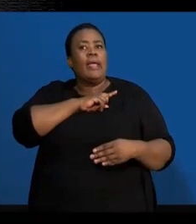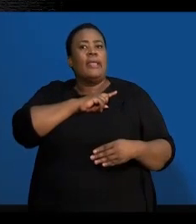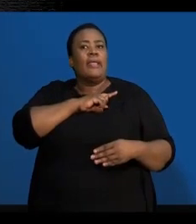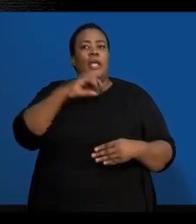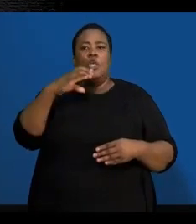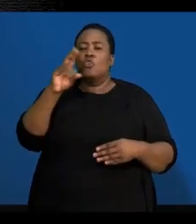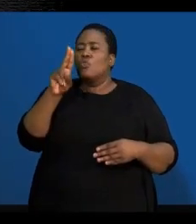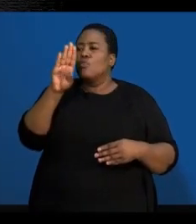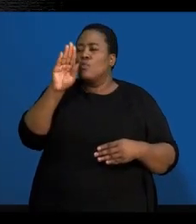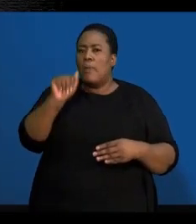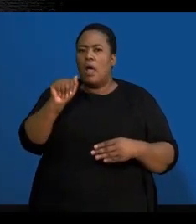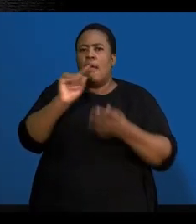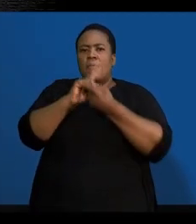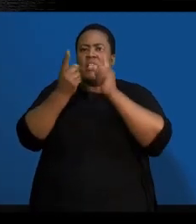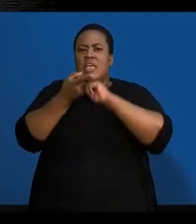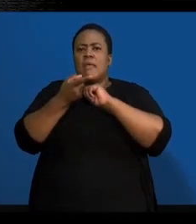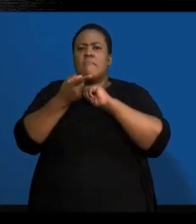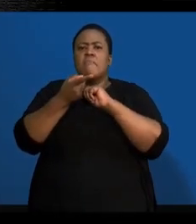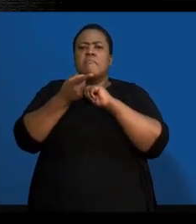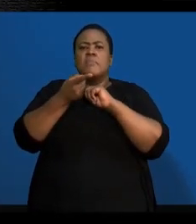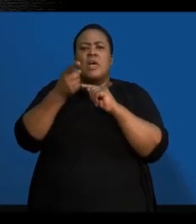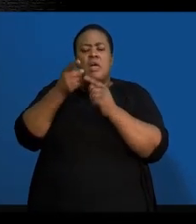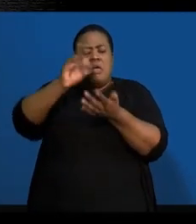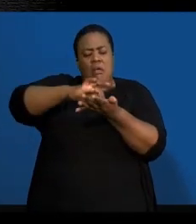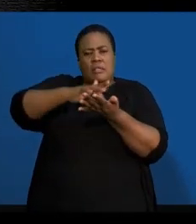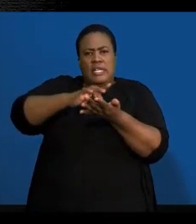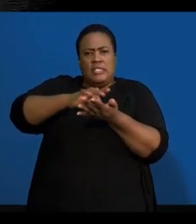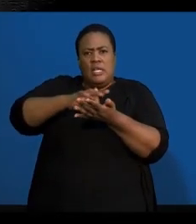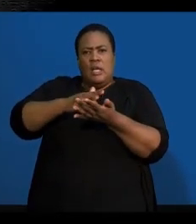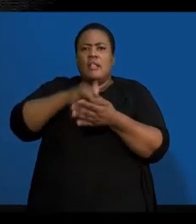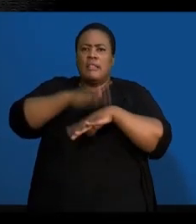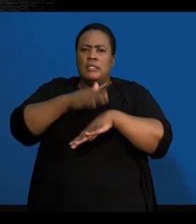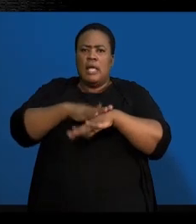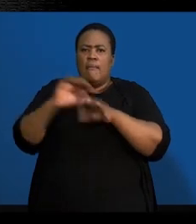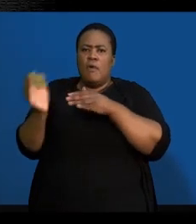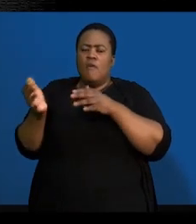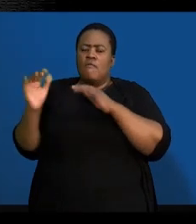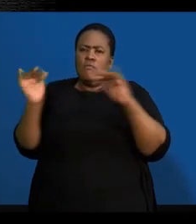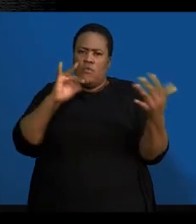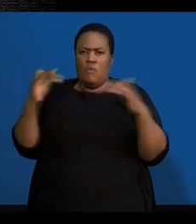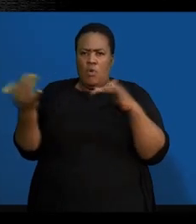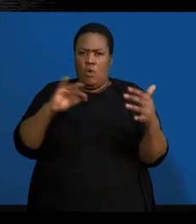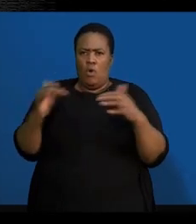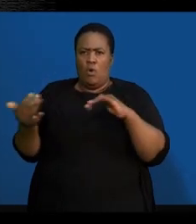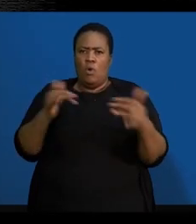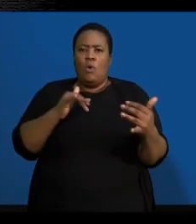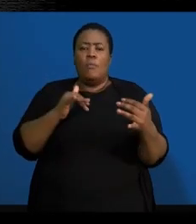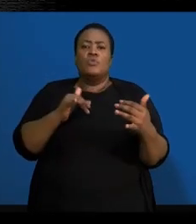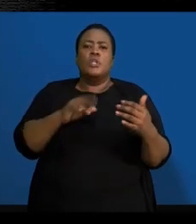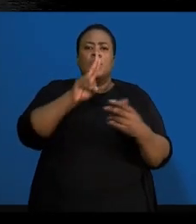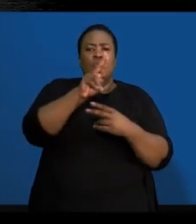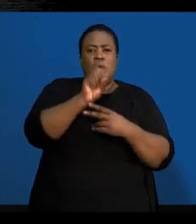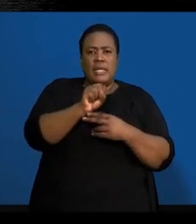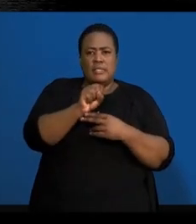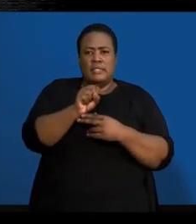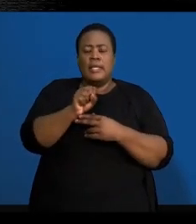Cuba became the focal point of the Cold War between the United States of America and the Soviet Union, and it tells you that it's in